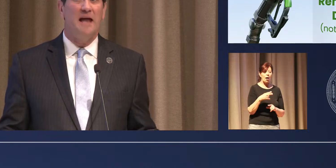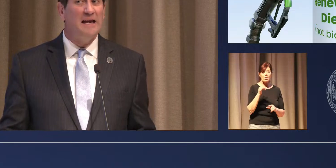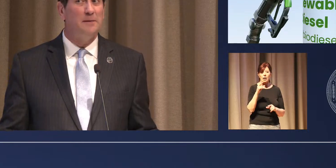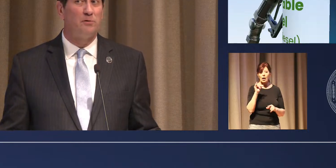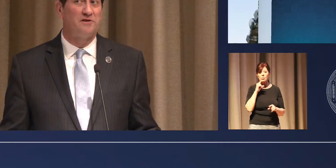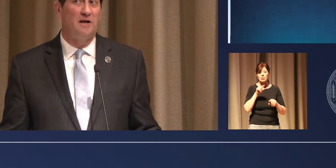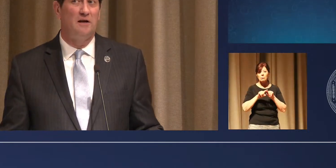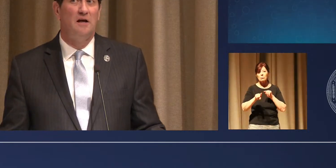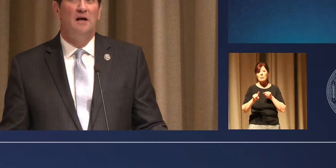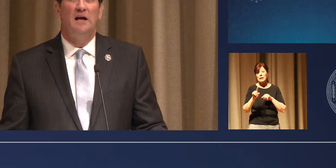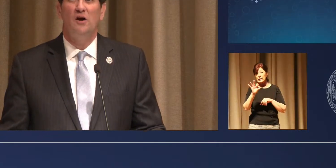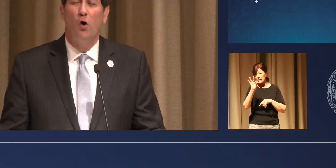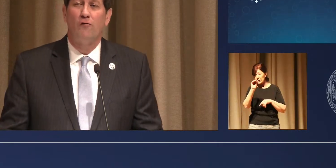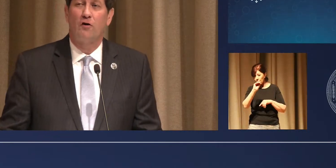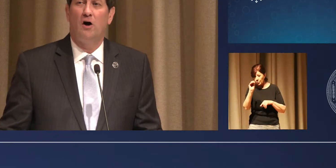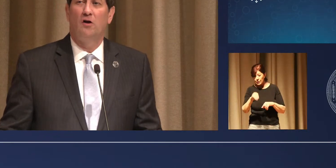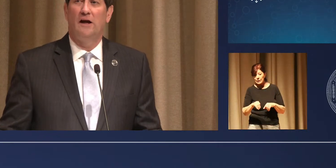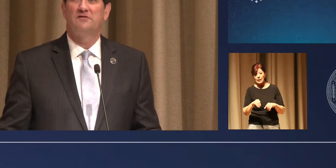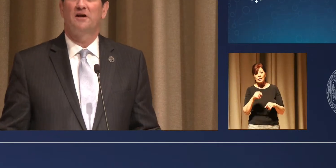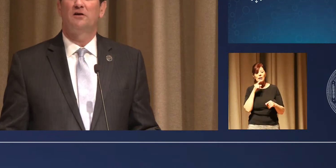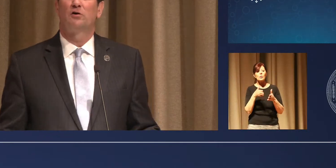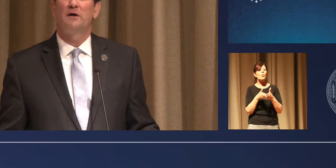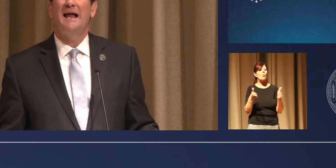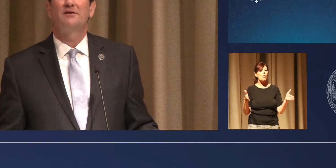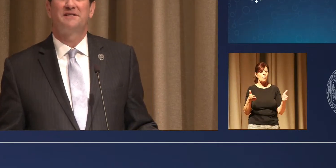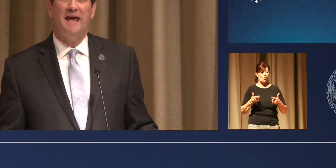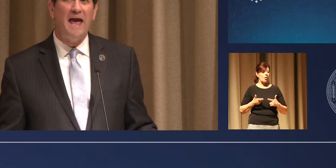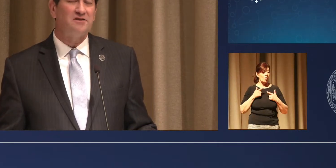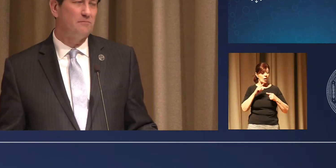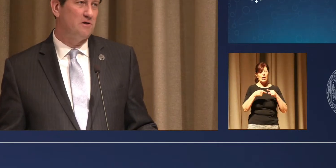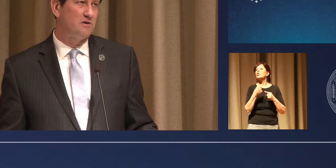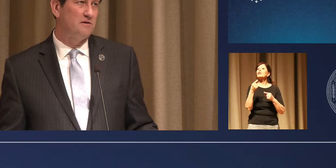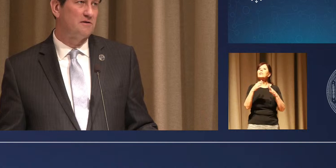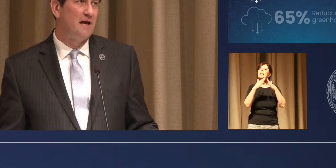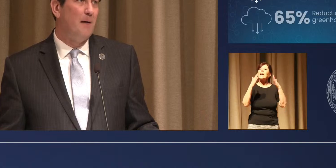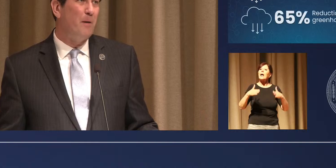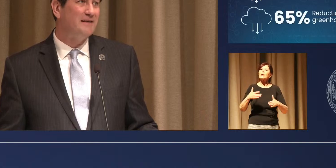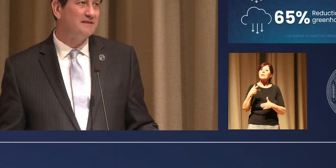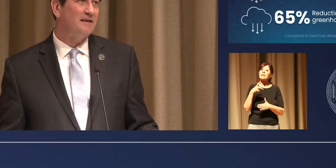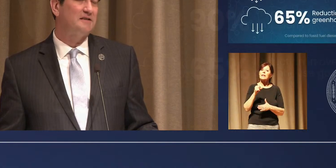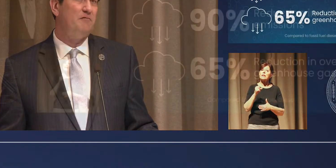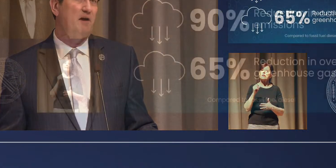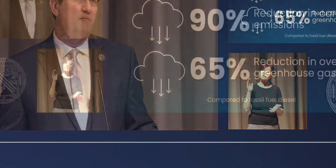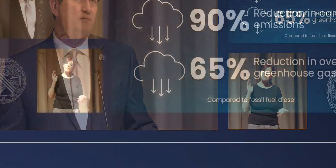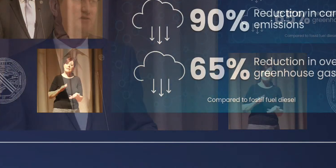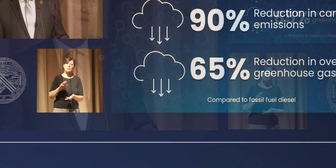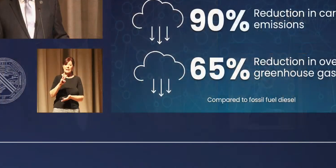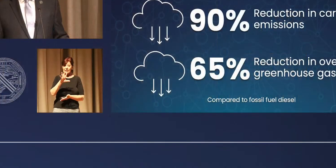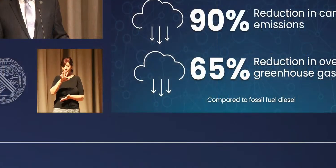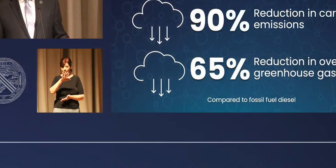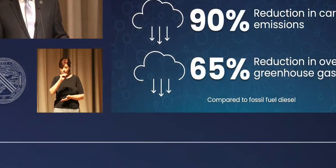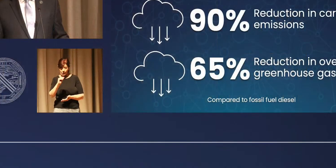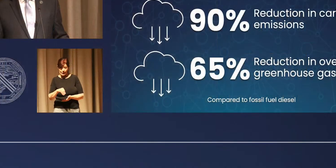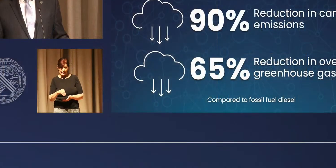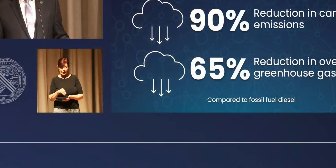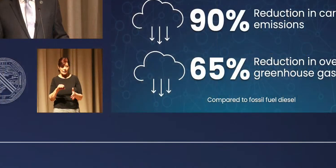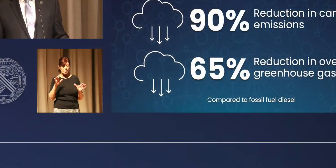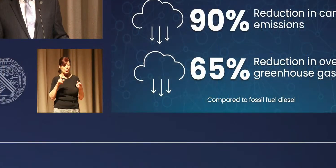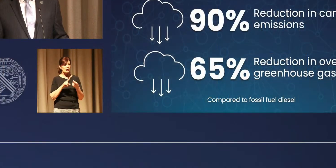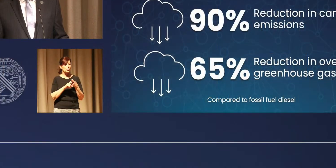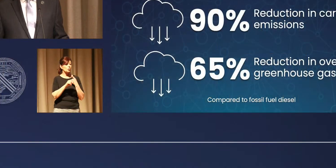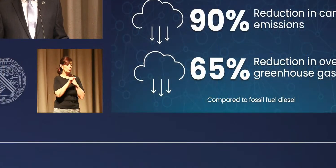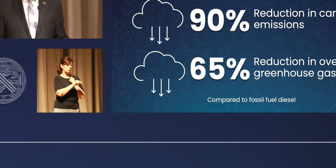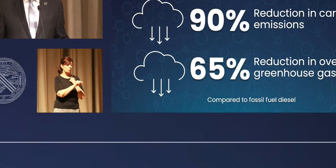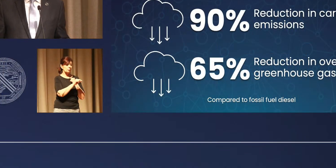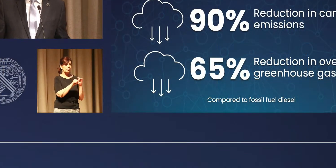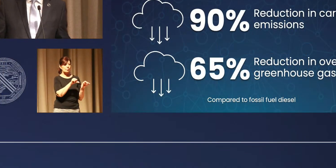up to 90% and overall life cycle greenhouse gas emissions by 65% versus fossil